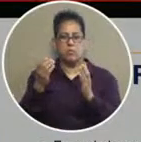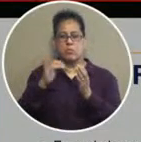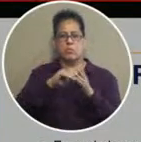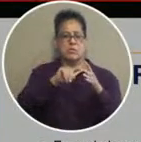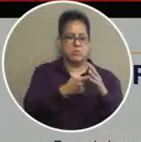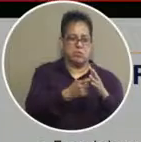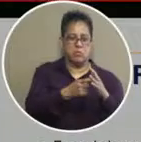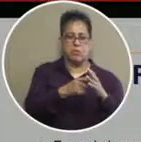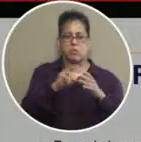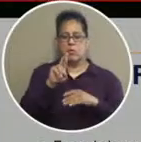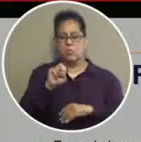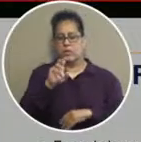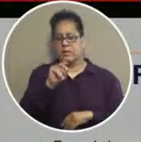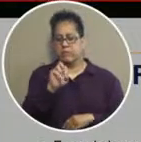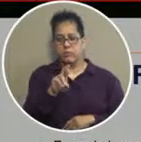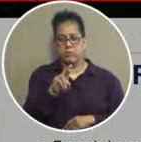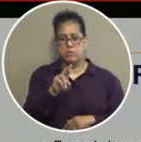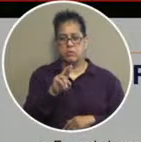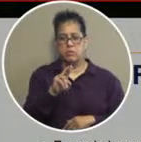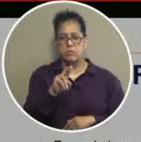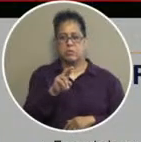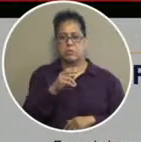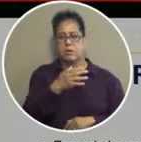recover from a